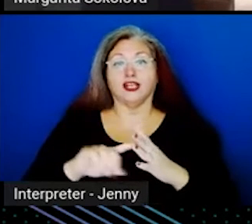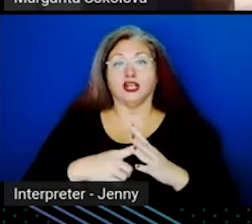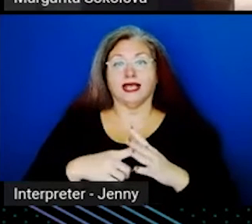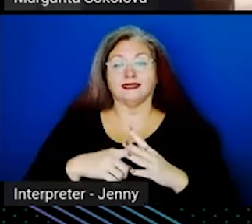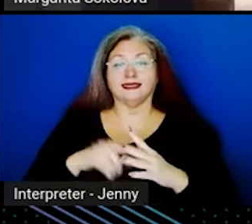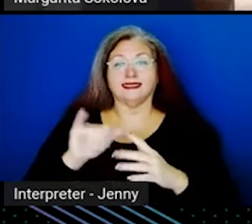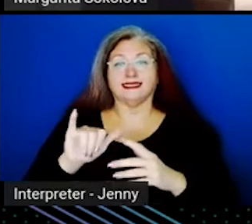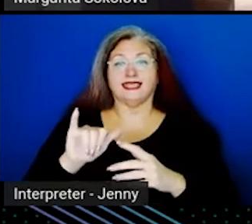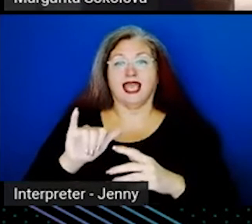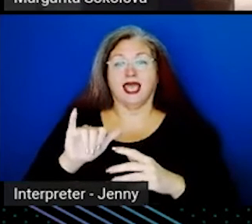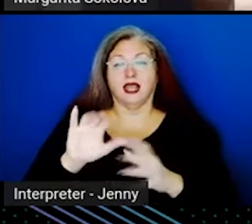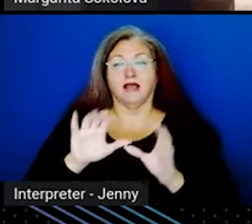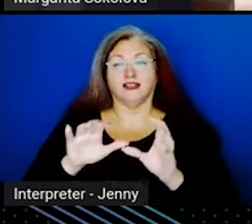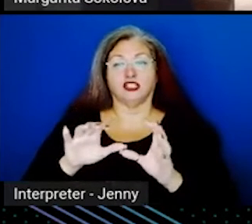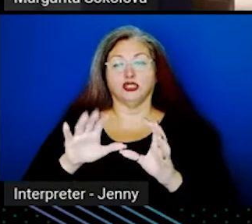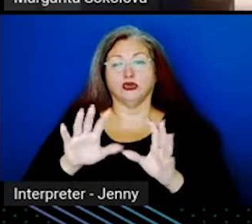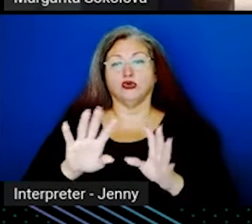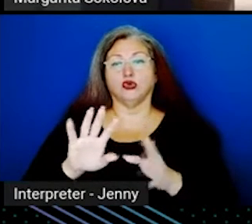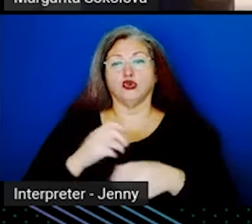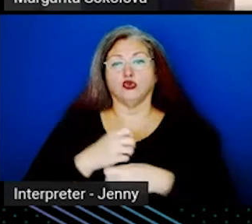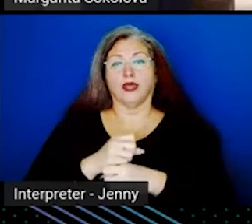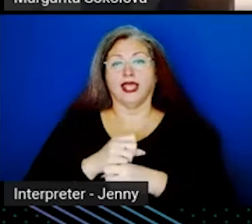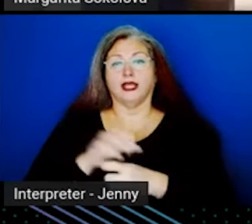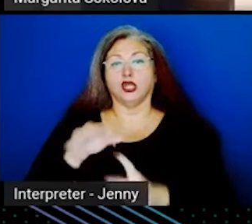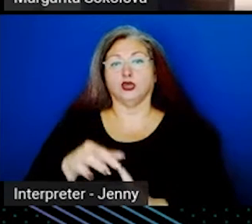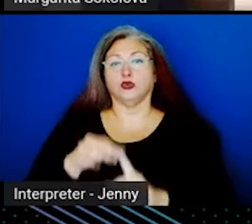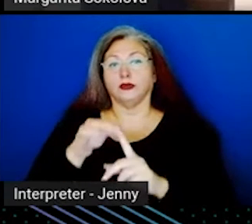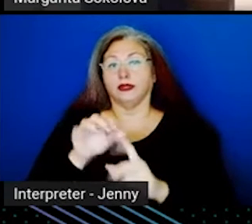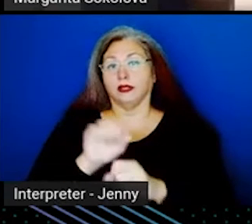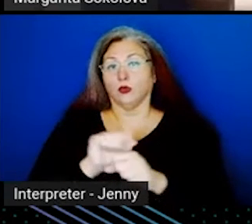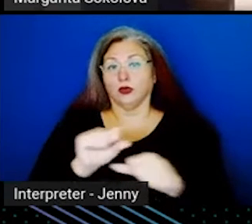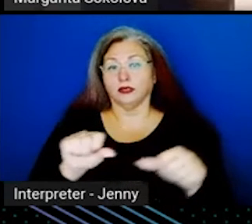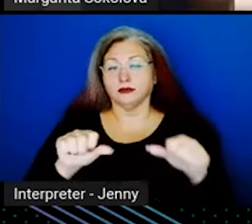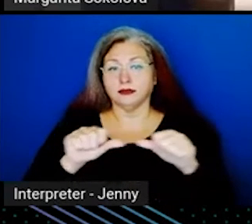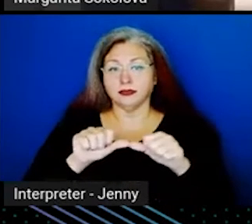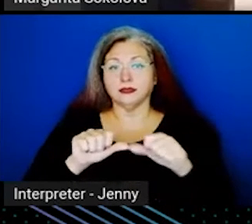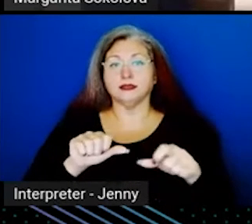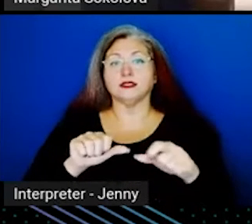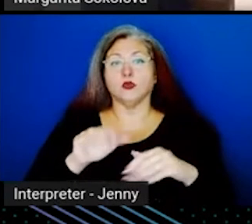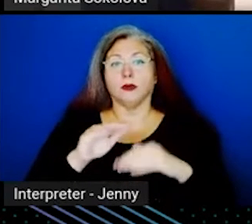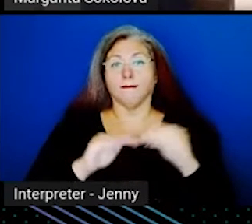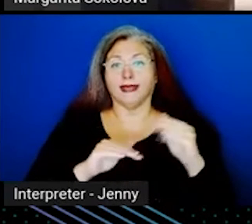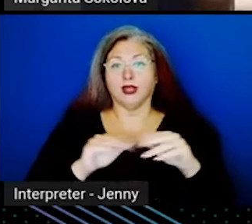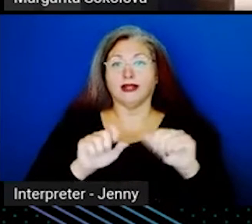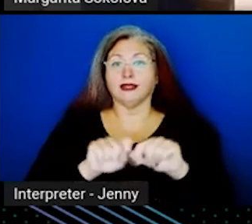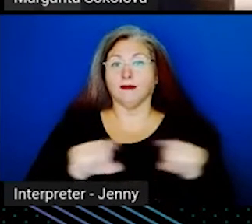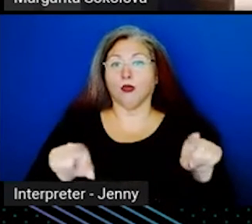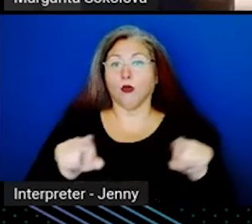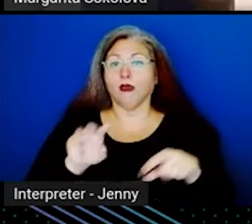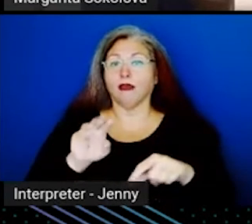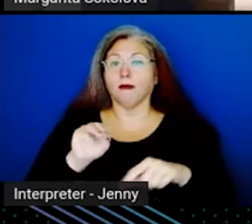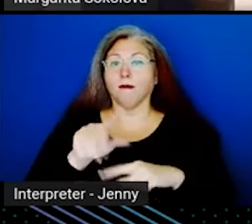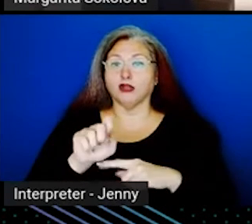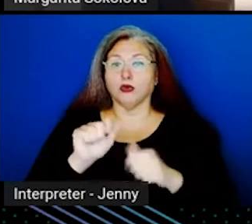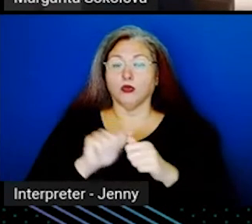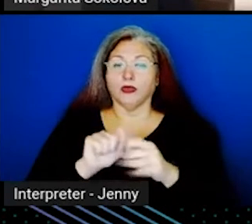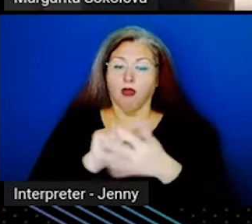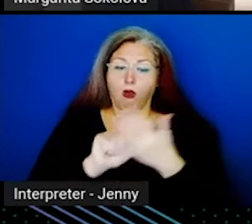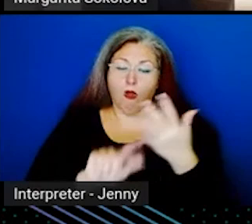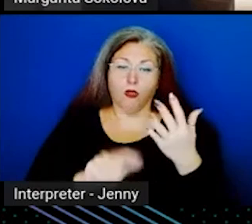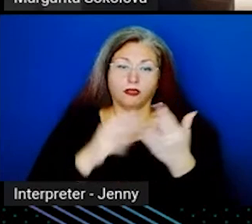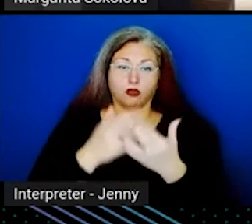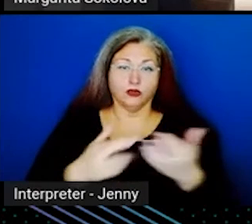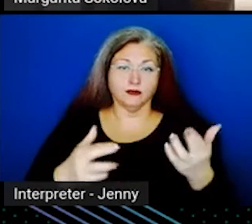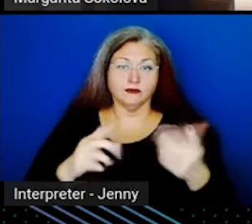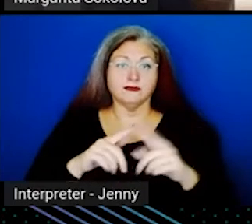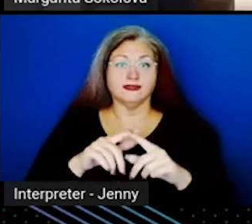will create that unique workspace, build and deploy the module with all the resources, and then grab the